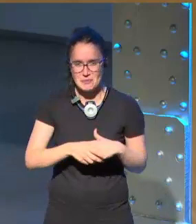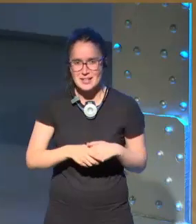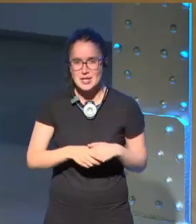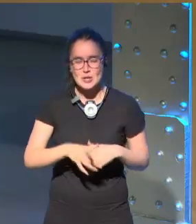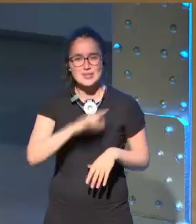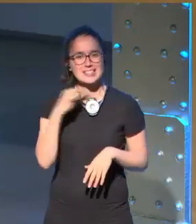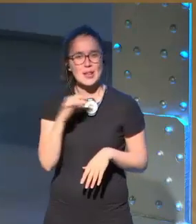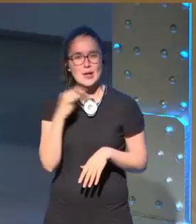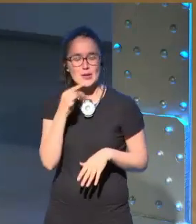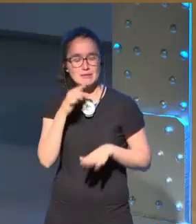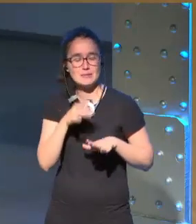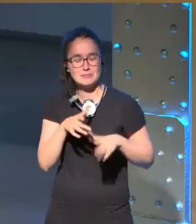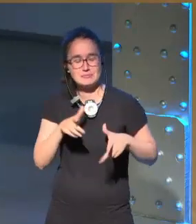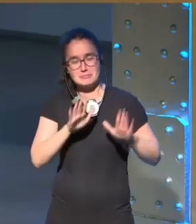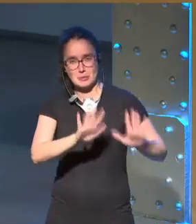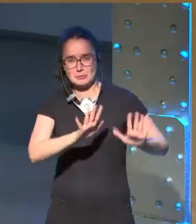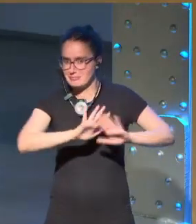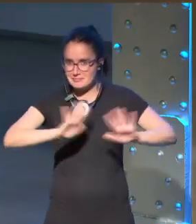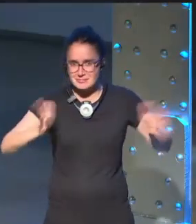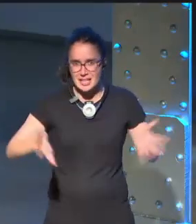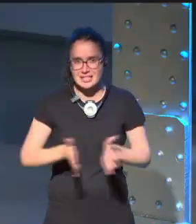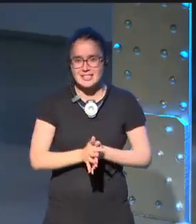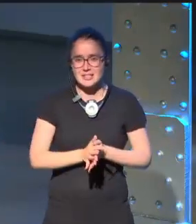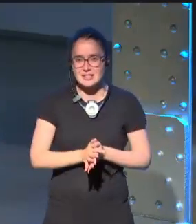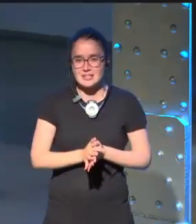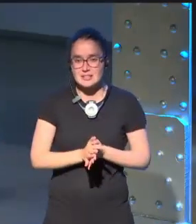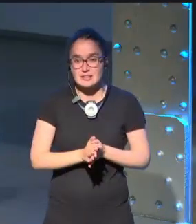of murderers. Well, I mean, priests, let's say